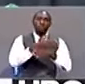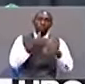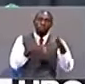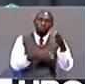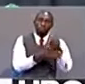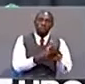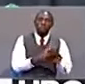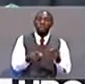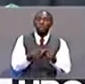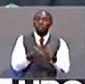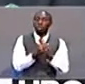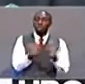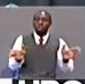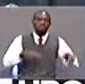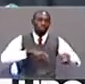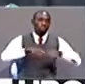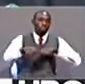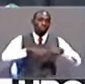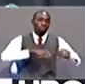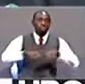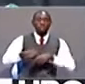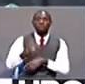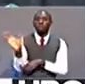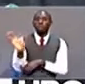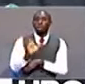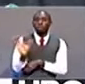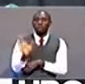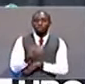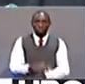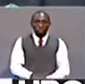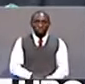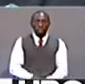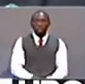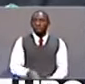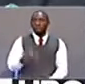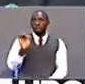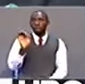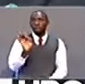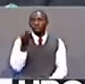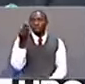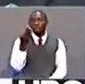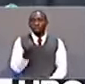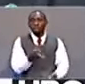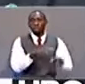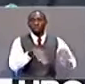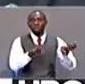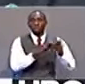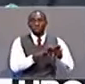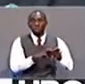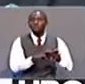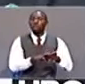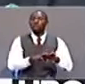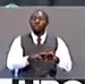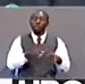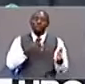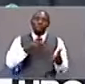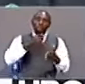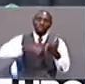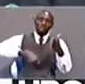governance of the company. The third agreement that was signed is the Tariff and Transportation